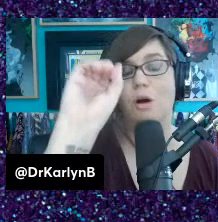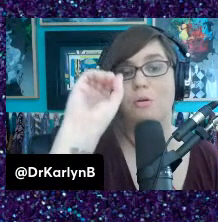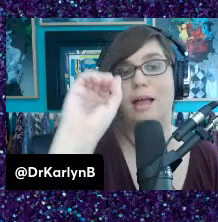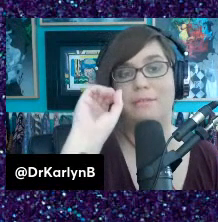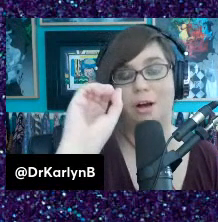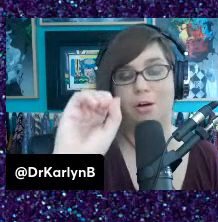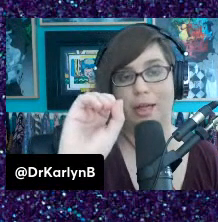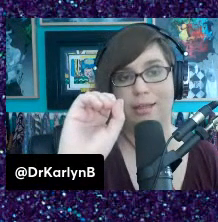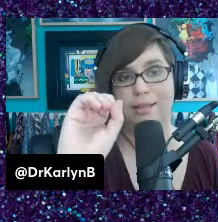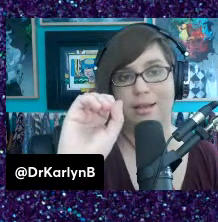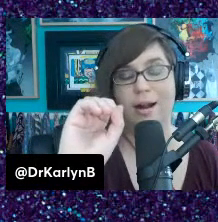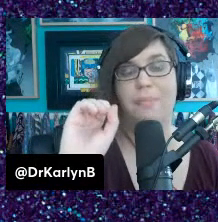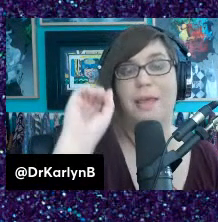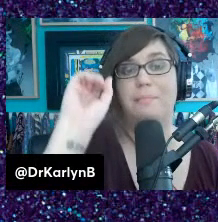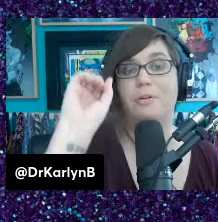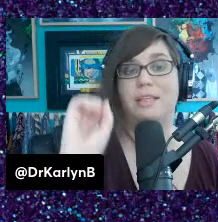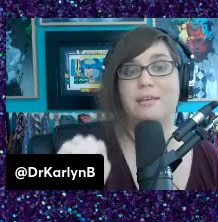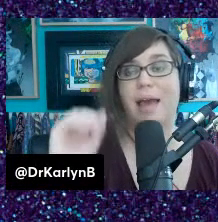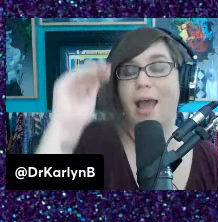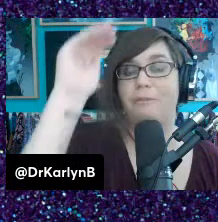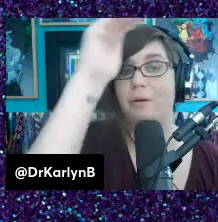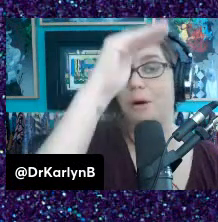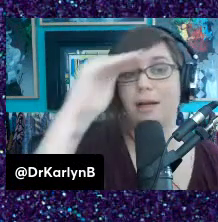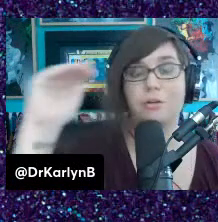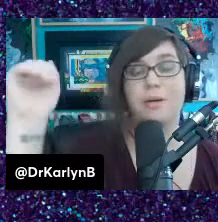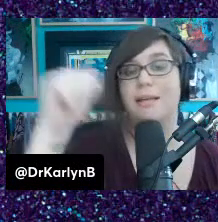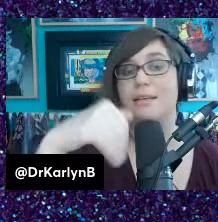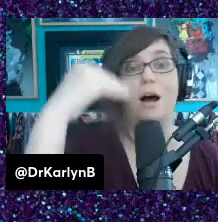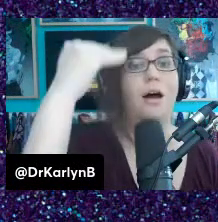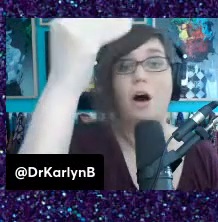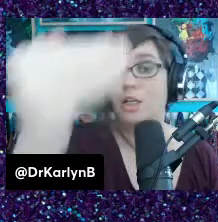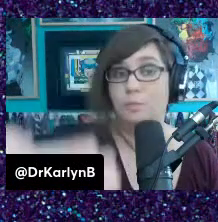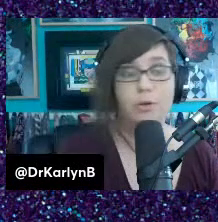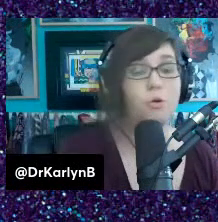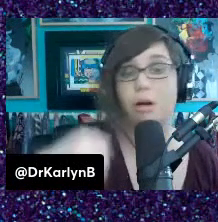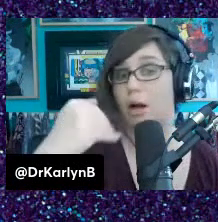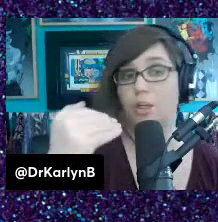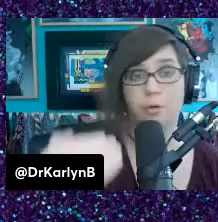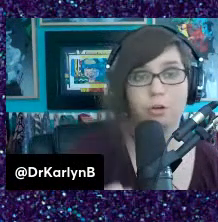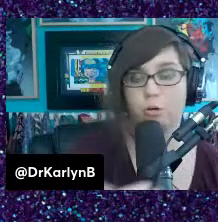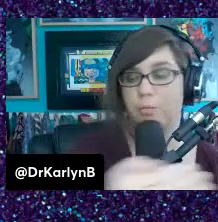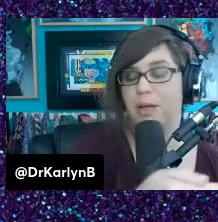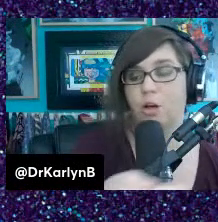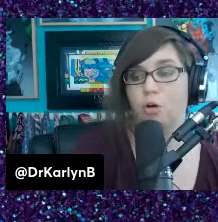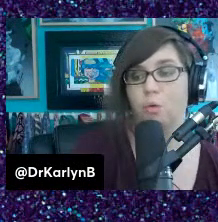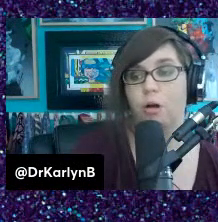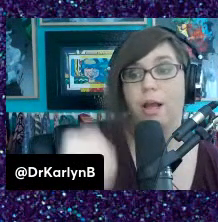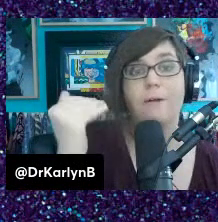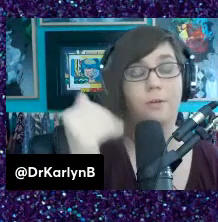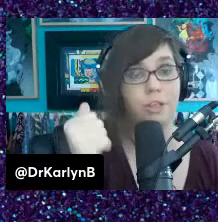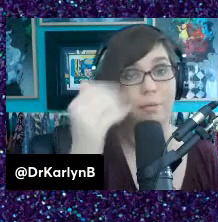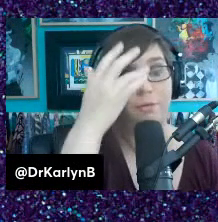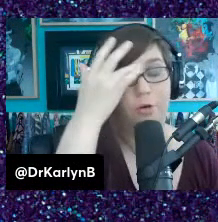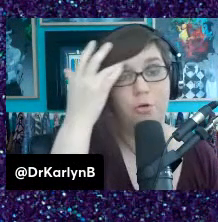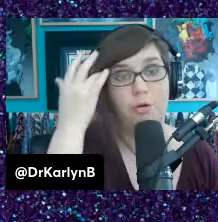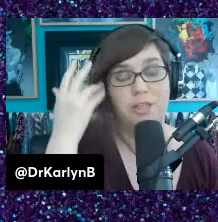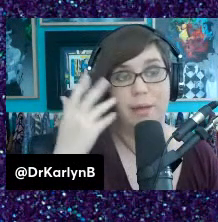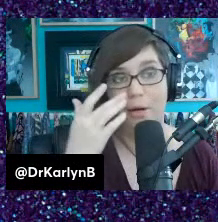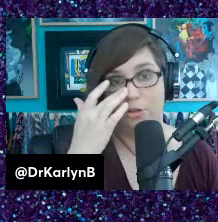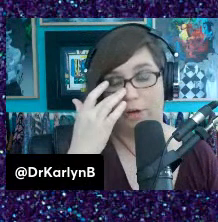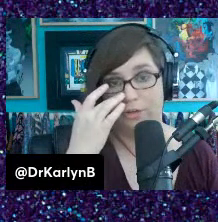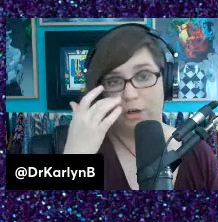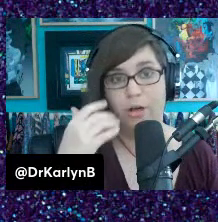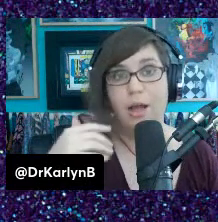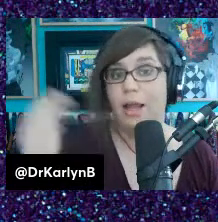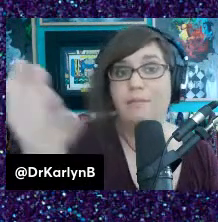the woke left targets. They perceive everyone who is an entrepreneur. An entrepreneur would be a code word for someone for who owns the